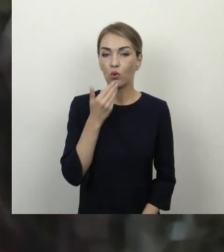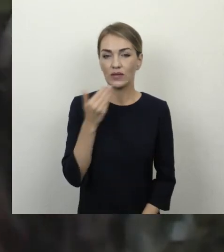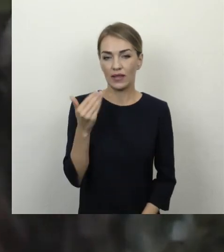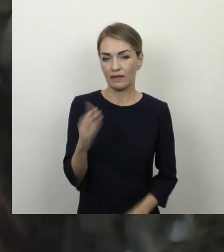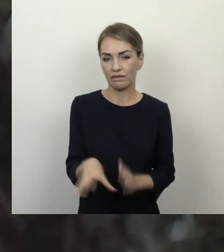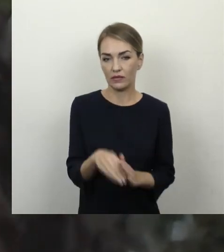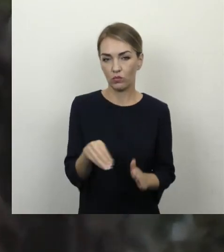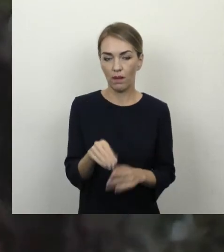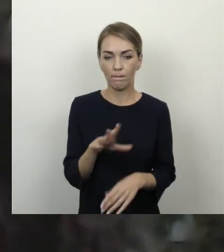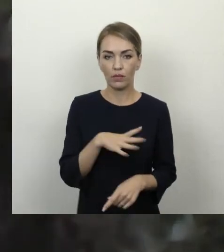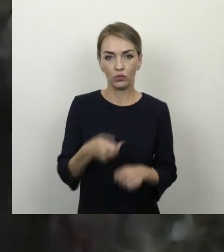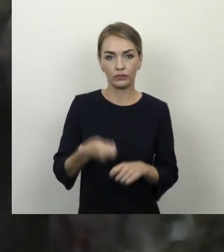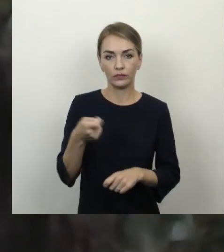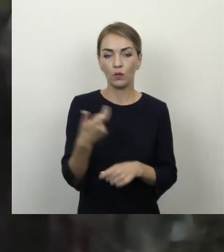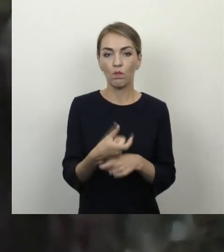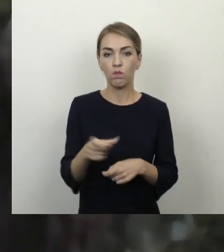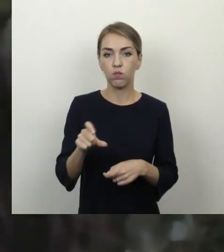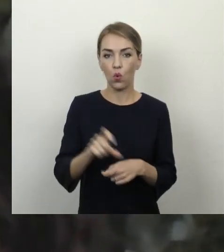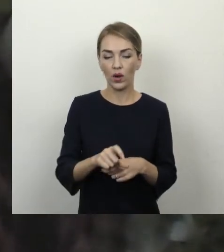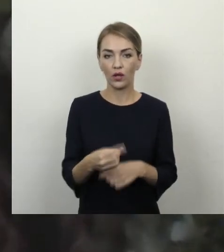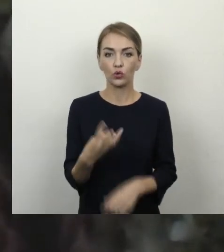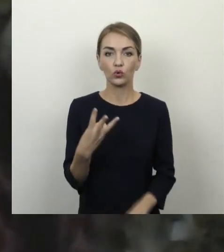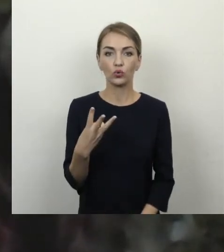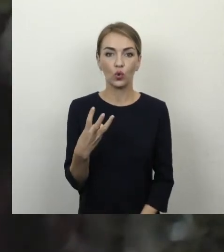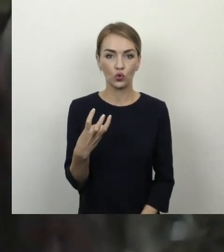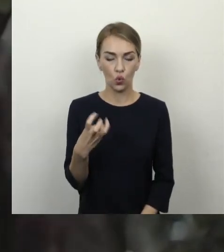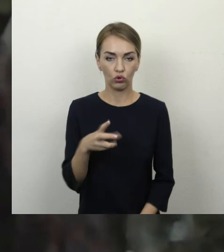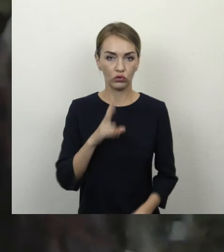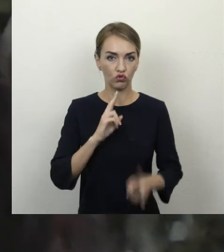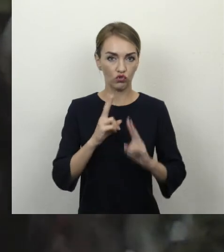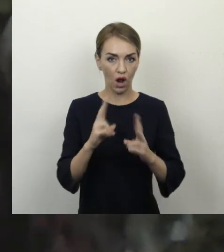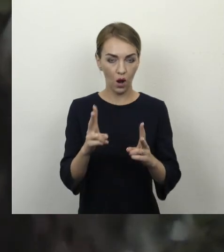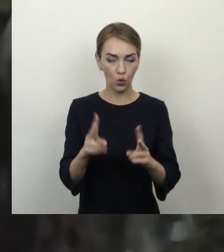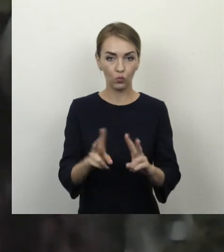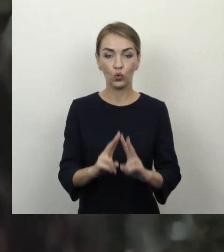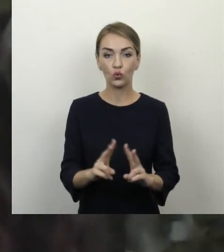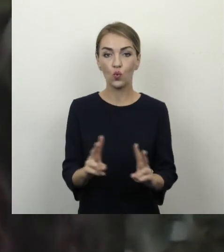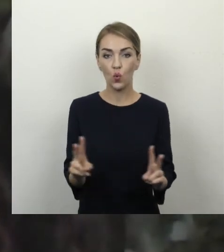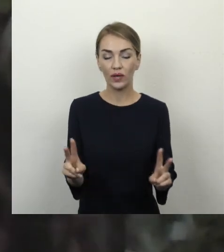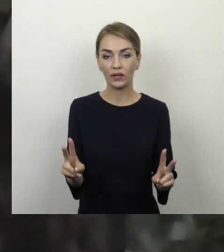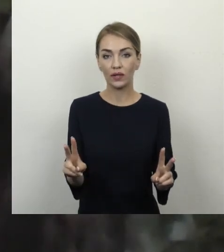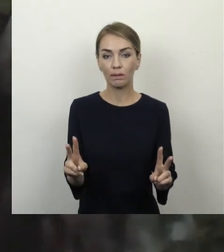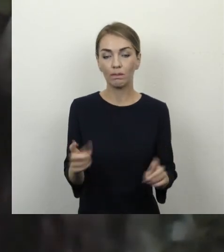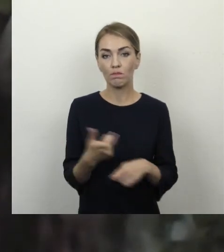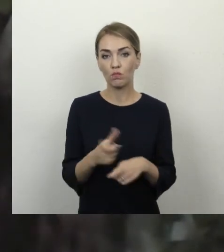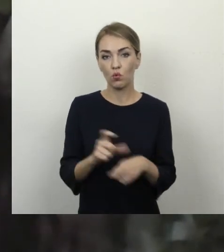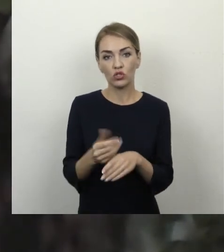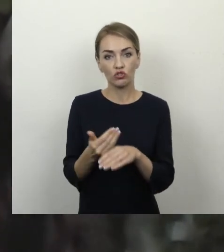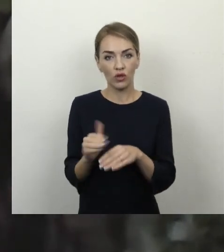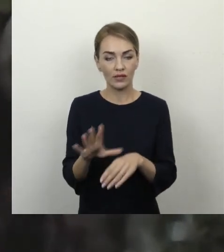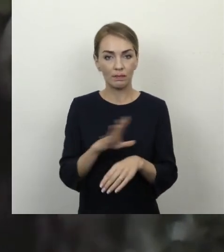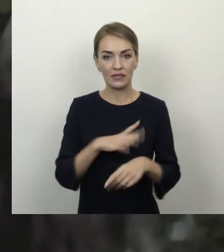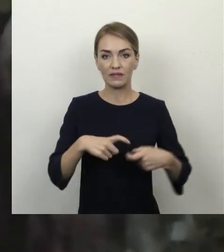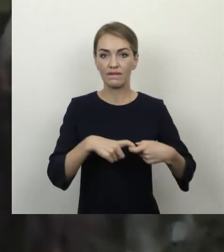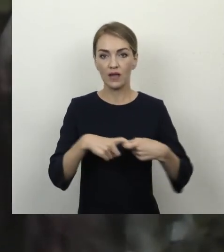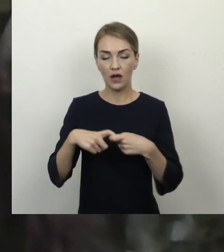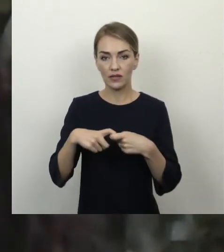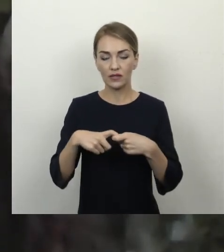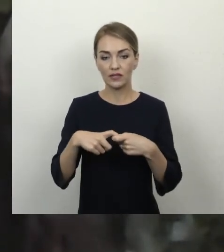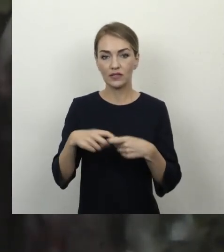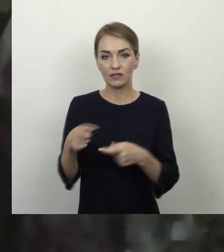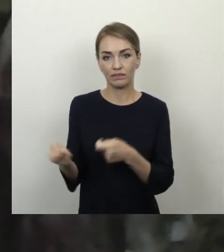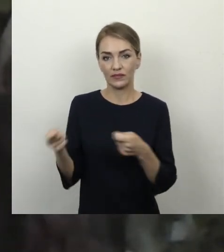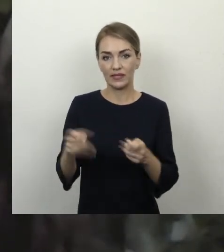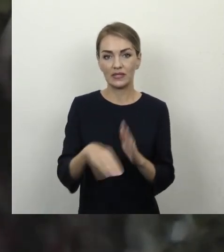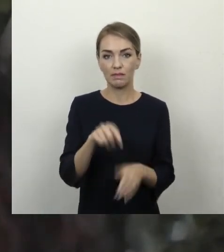polling stations, and at the recent elections we had around 300 complaints submitted, were mainly